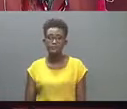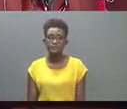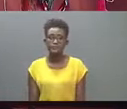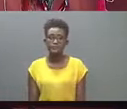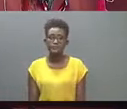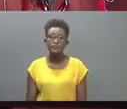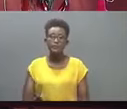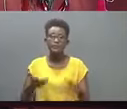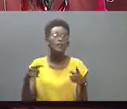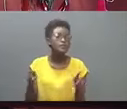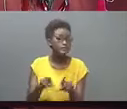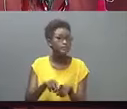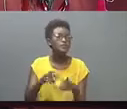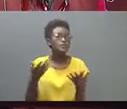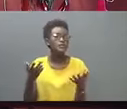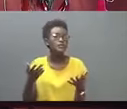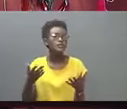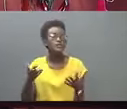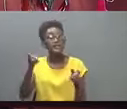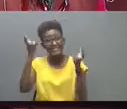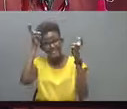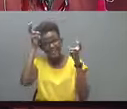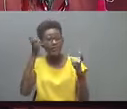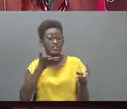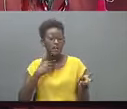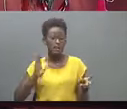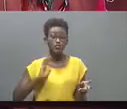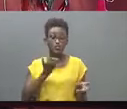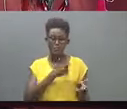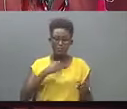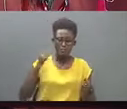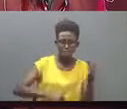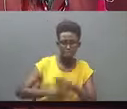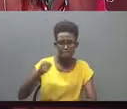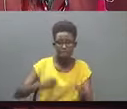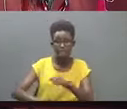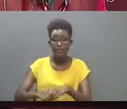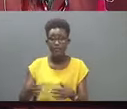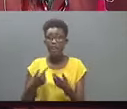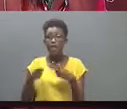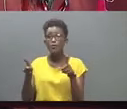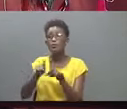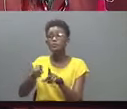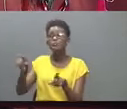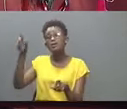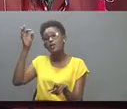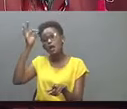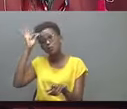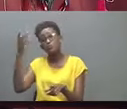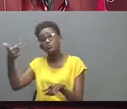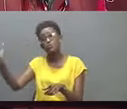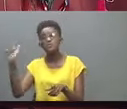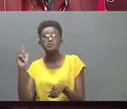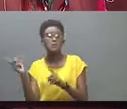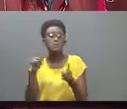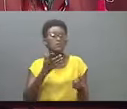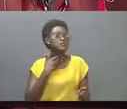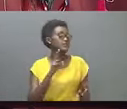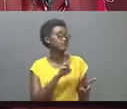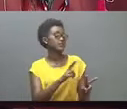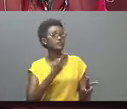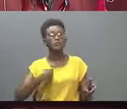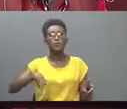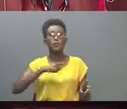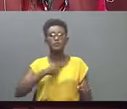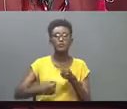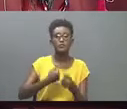The enemy would like us to fight. The West might want us to fight. Wenda iburayi bashaka gushaka ko turwana. But